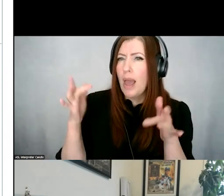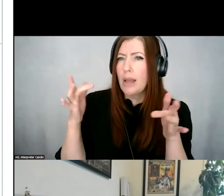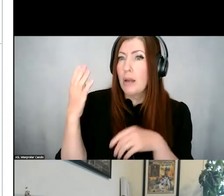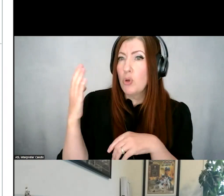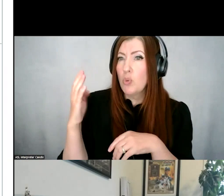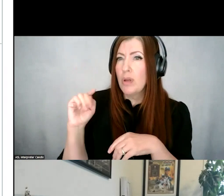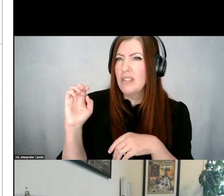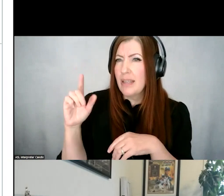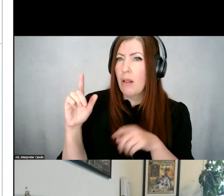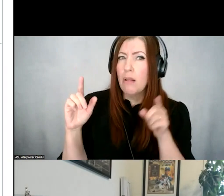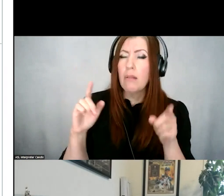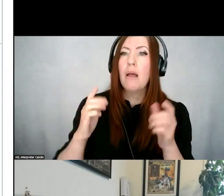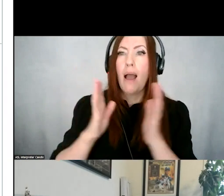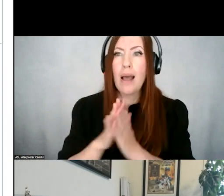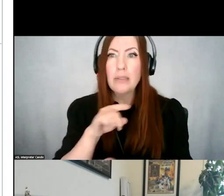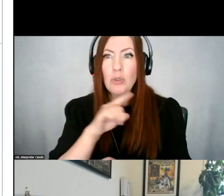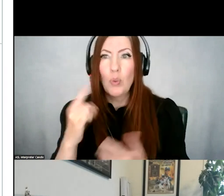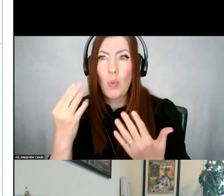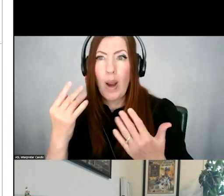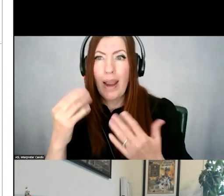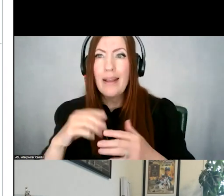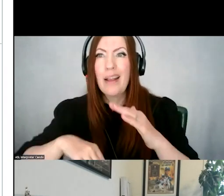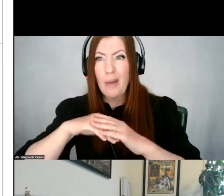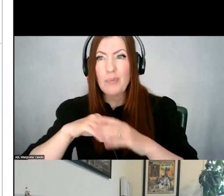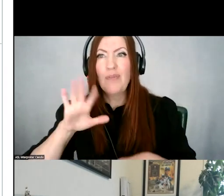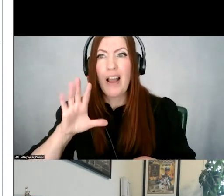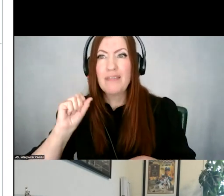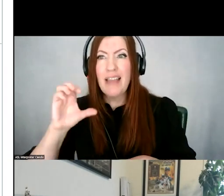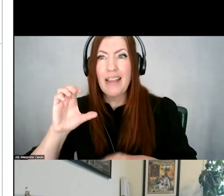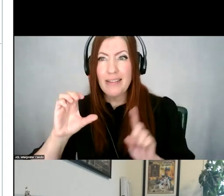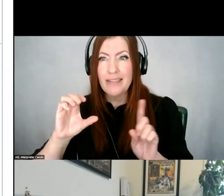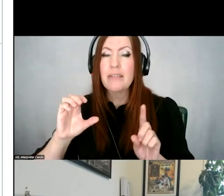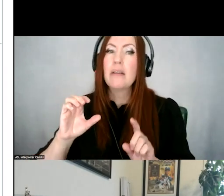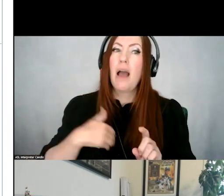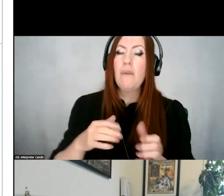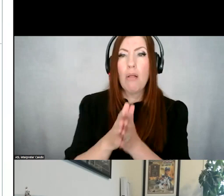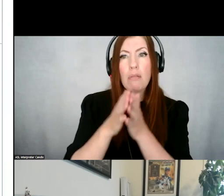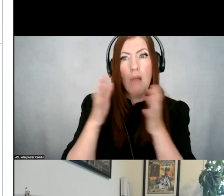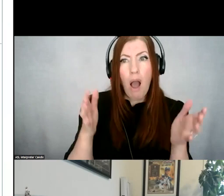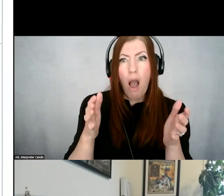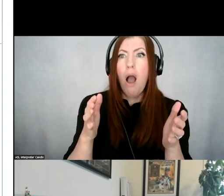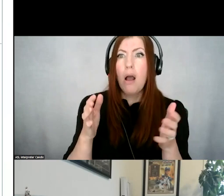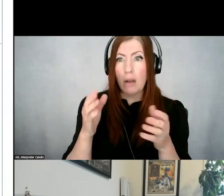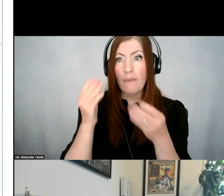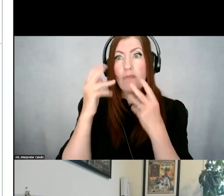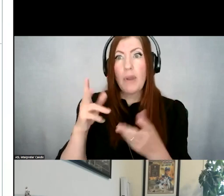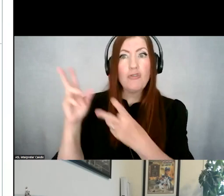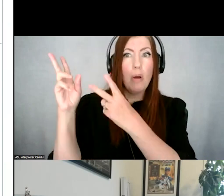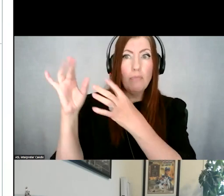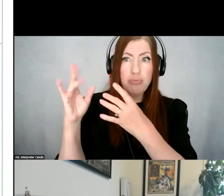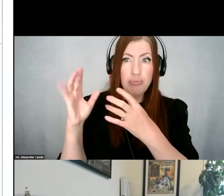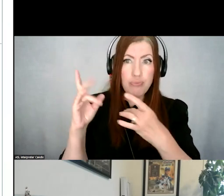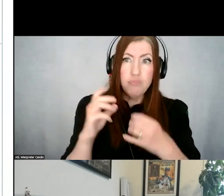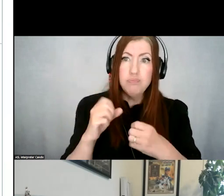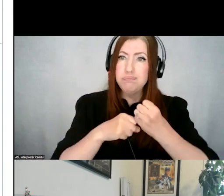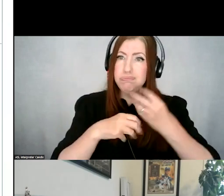I do request that you wait up to 5 seconds because there's a lot of information being filtered. And so it